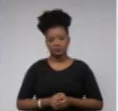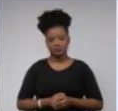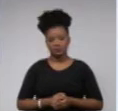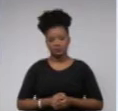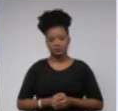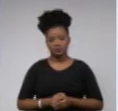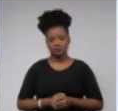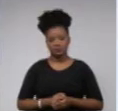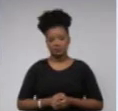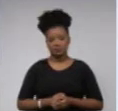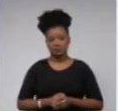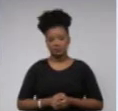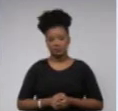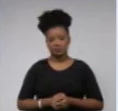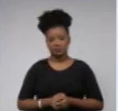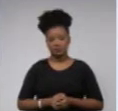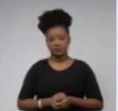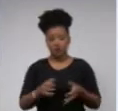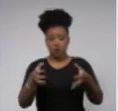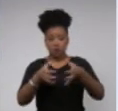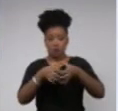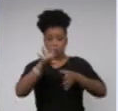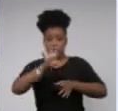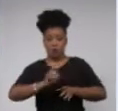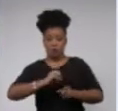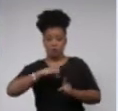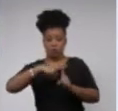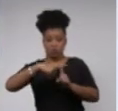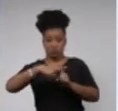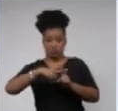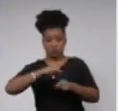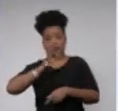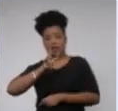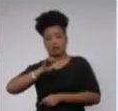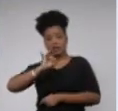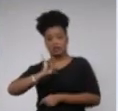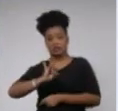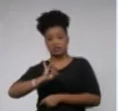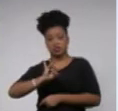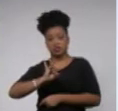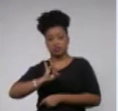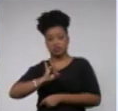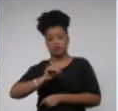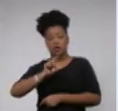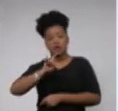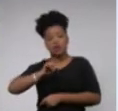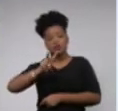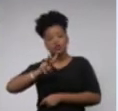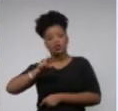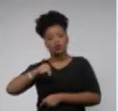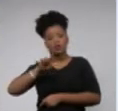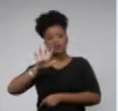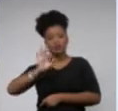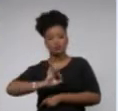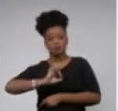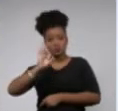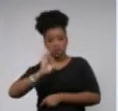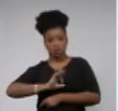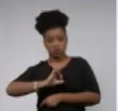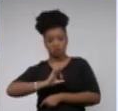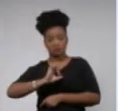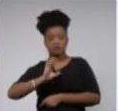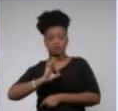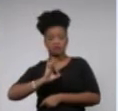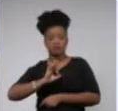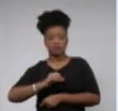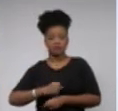figure therefore means that the 90.5% of all diagnosed cases in Cuba have had contact with someone who had